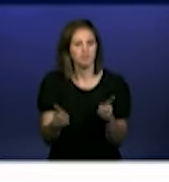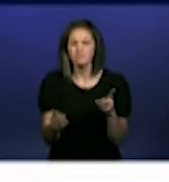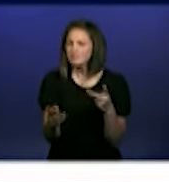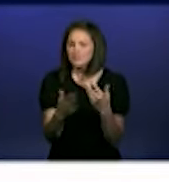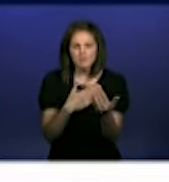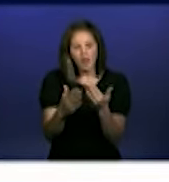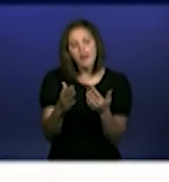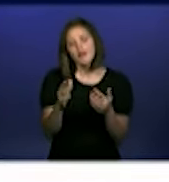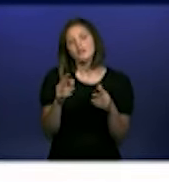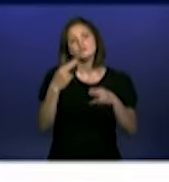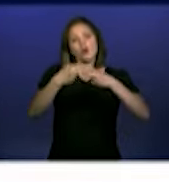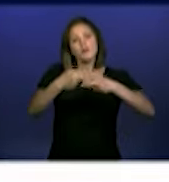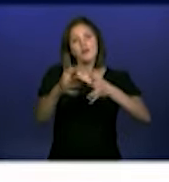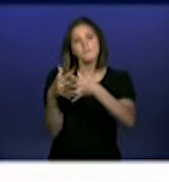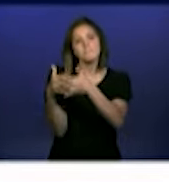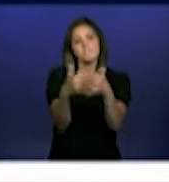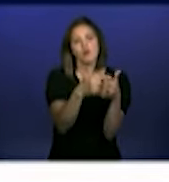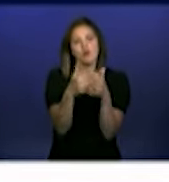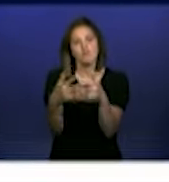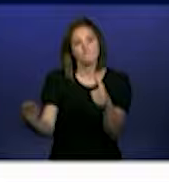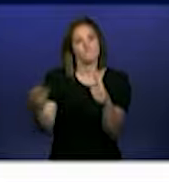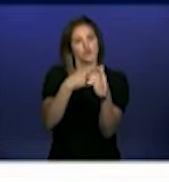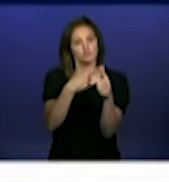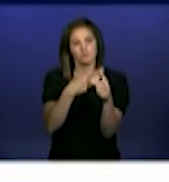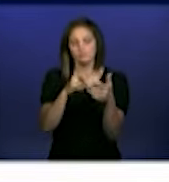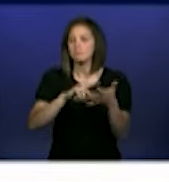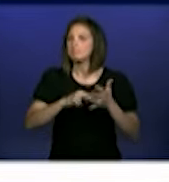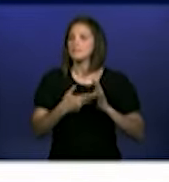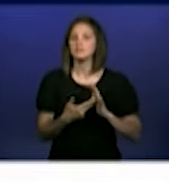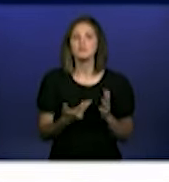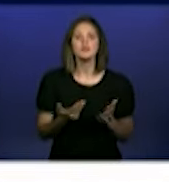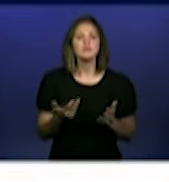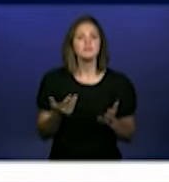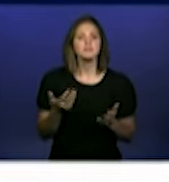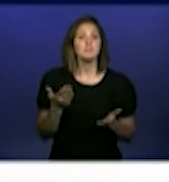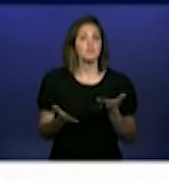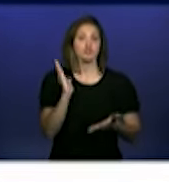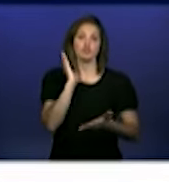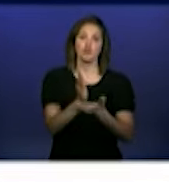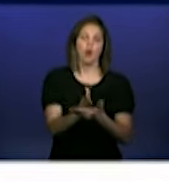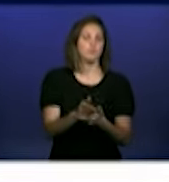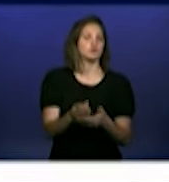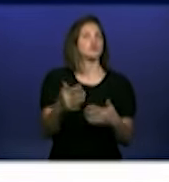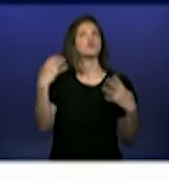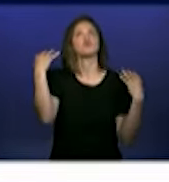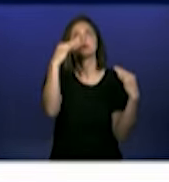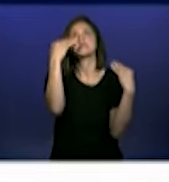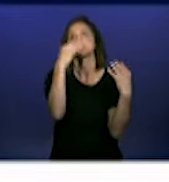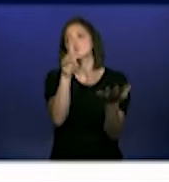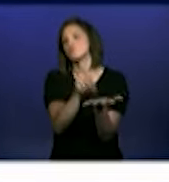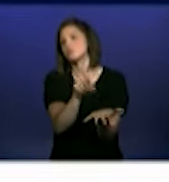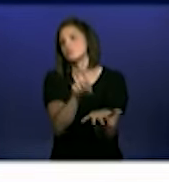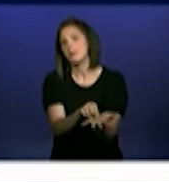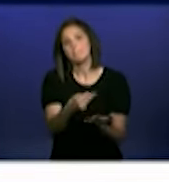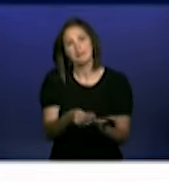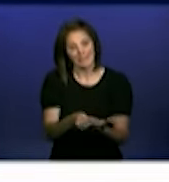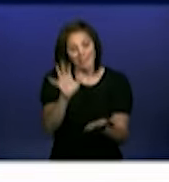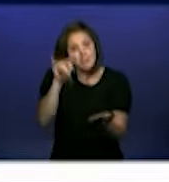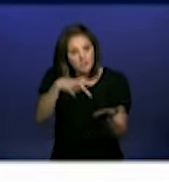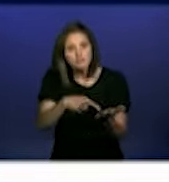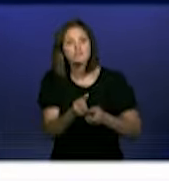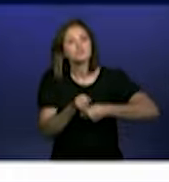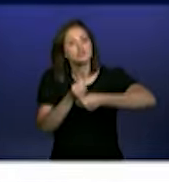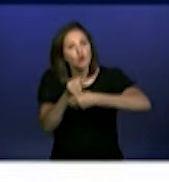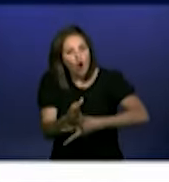First agenda, whether that's going ahead and stopping this crazy printing of money, which has caused the inflation and the